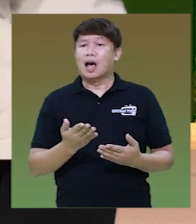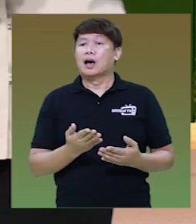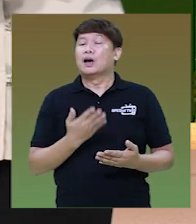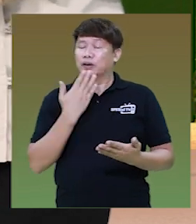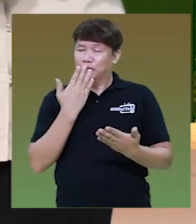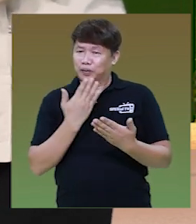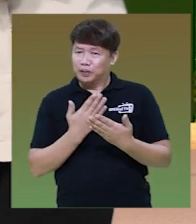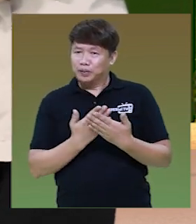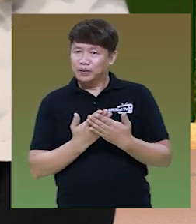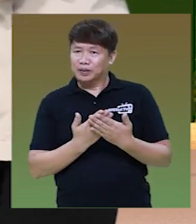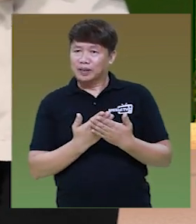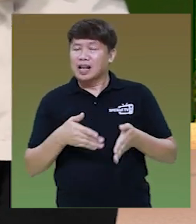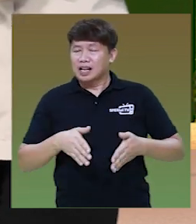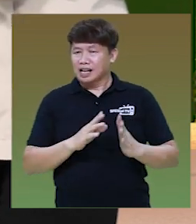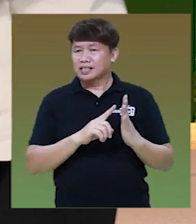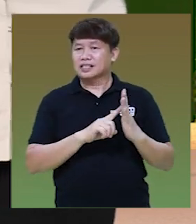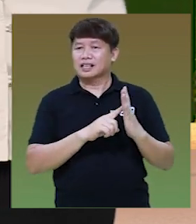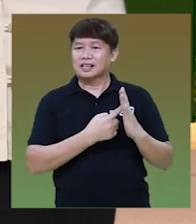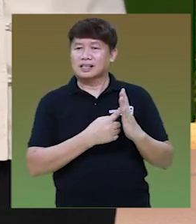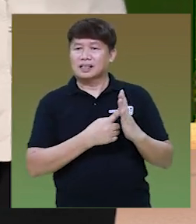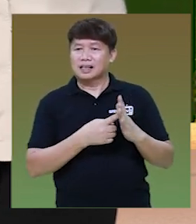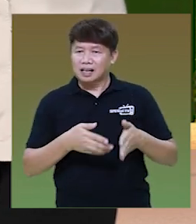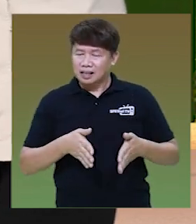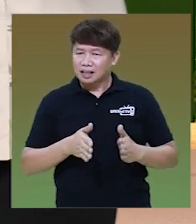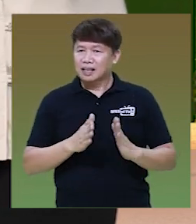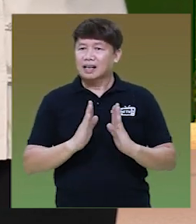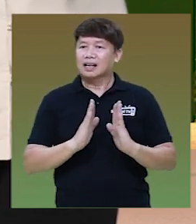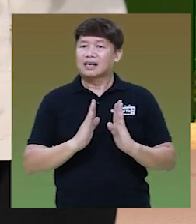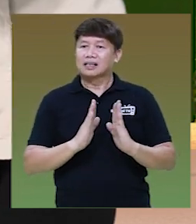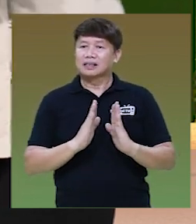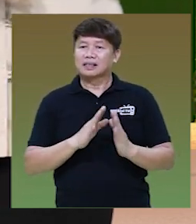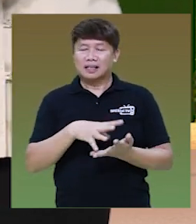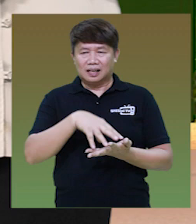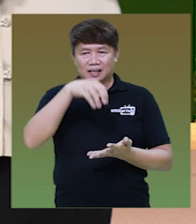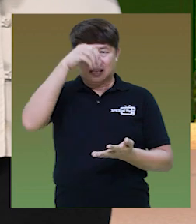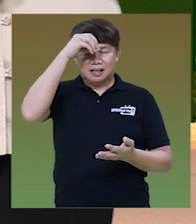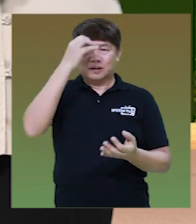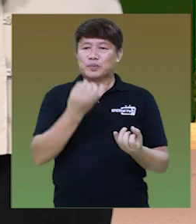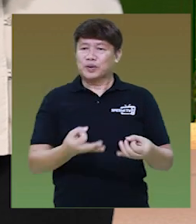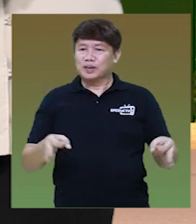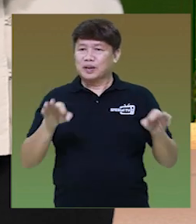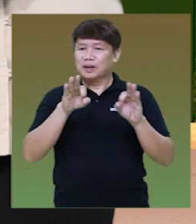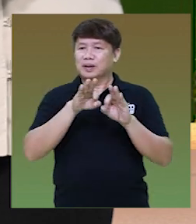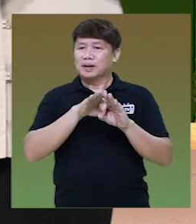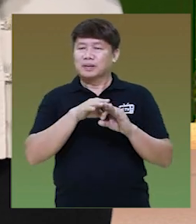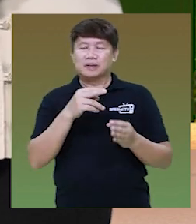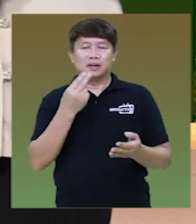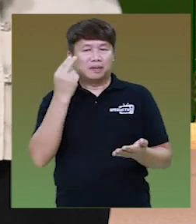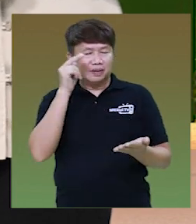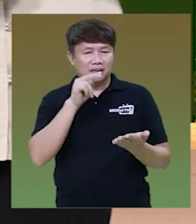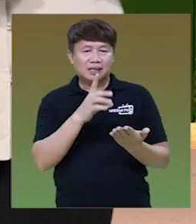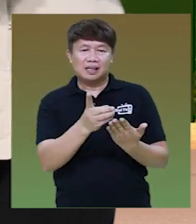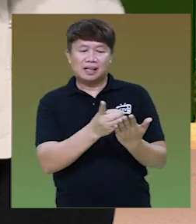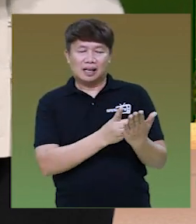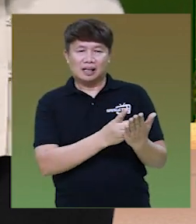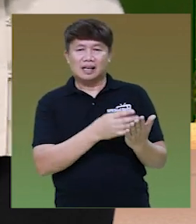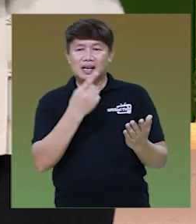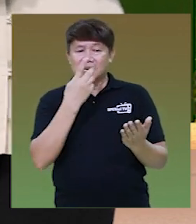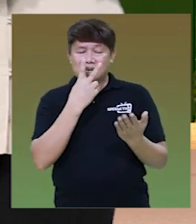Great! Let's start. Let us learn the importance of noting details. Look at the